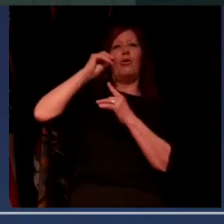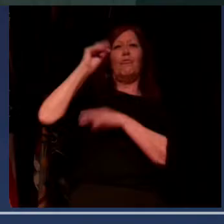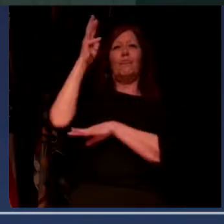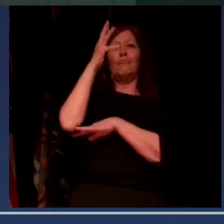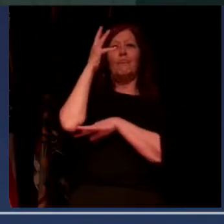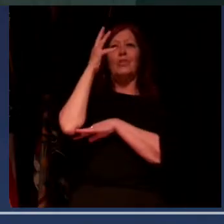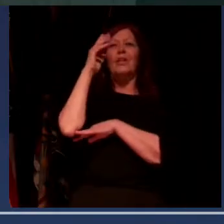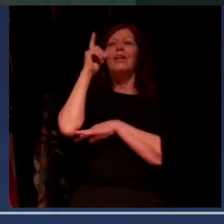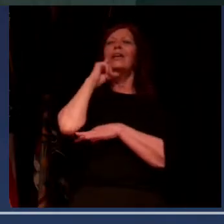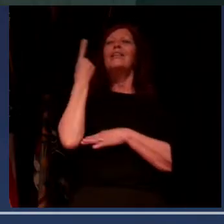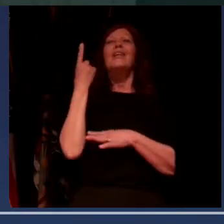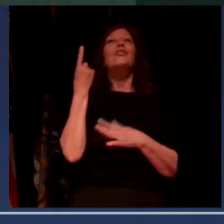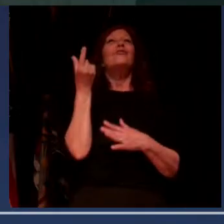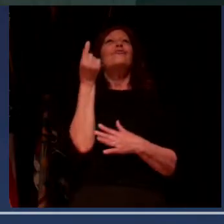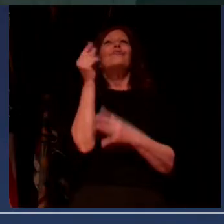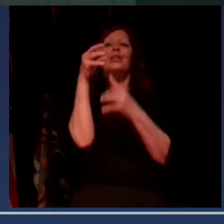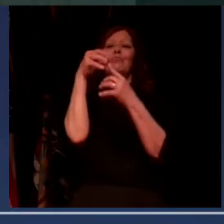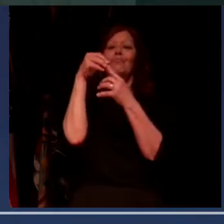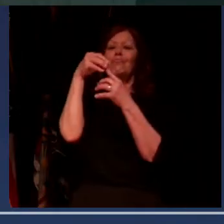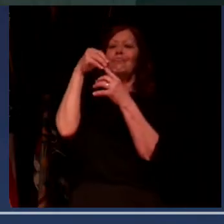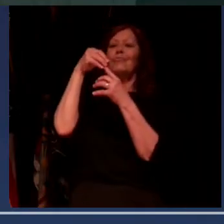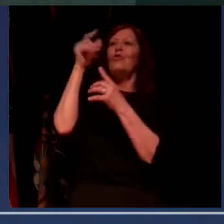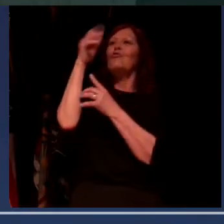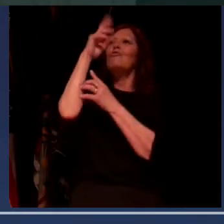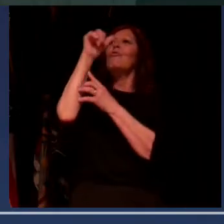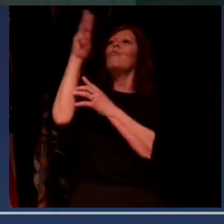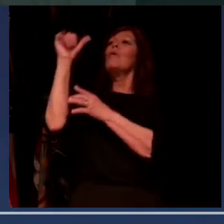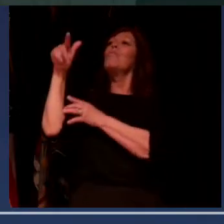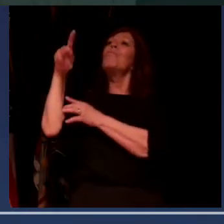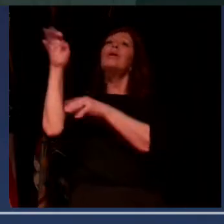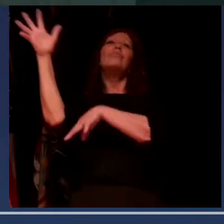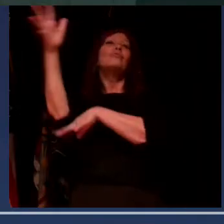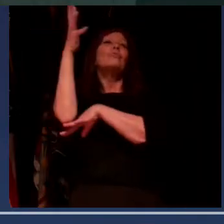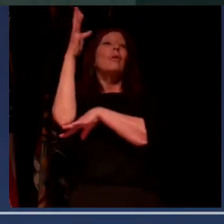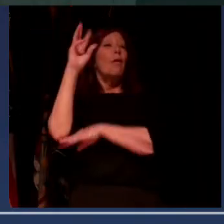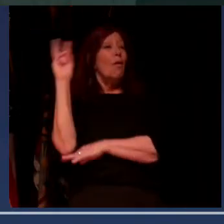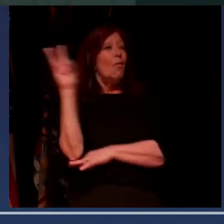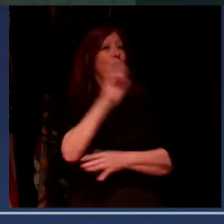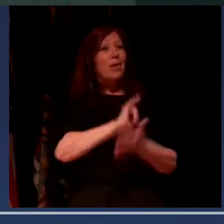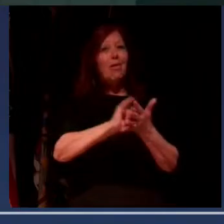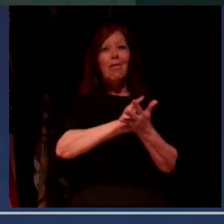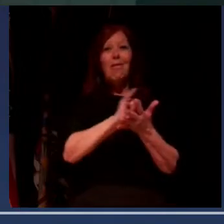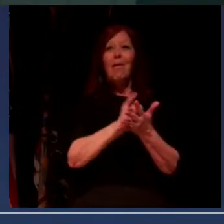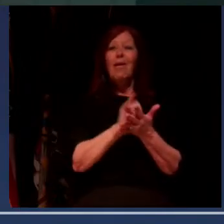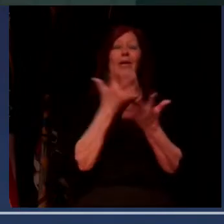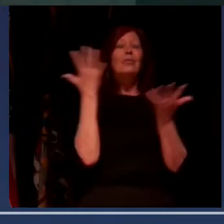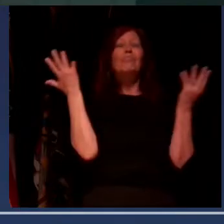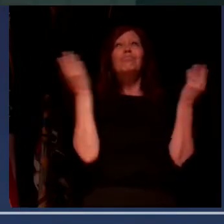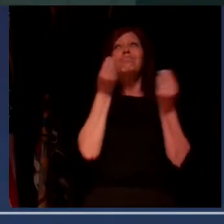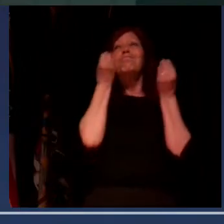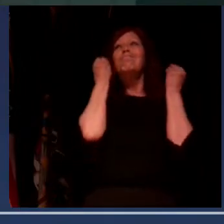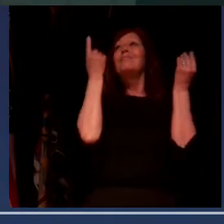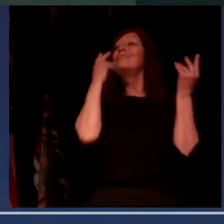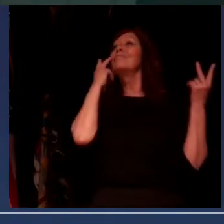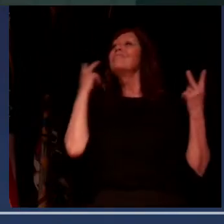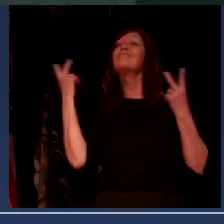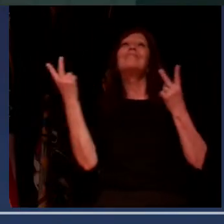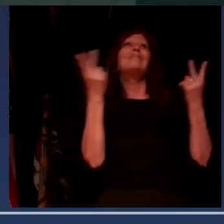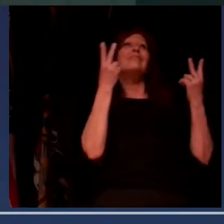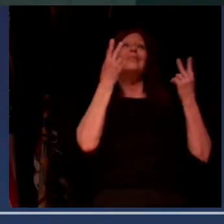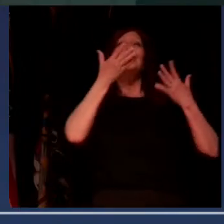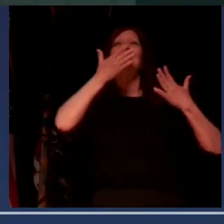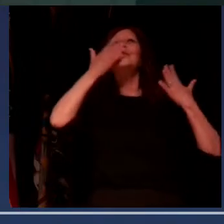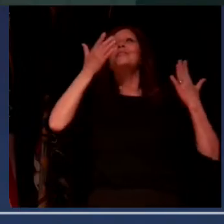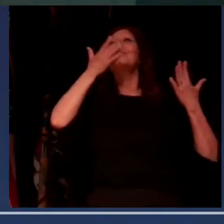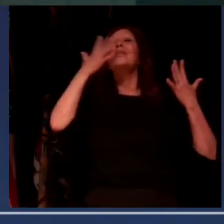the refreshing green buds of the Norway maple. Western New York sings with the sights and sounds and